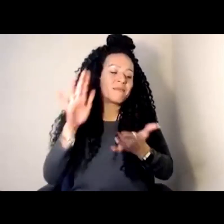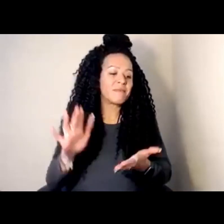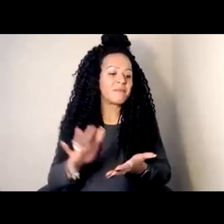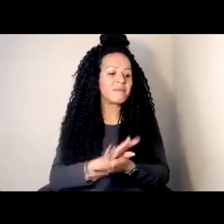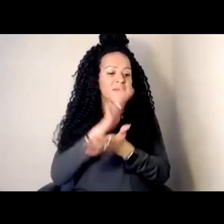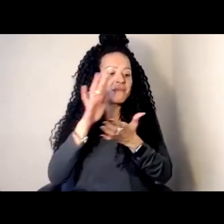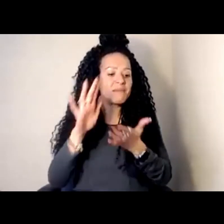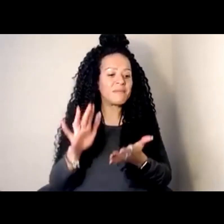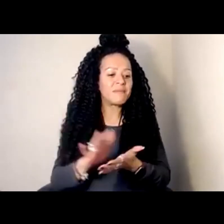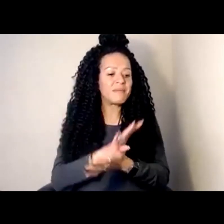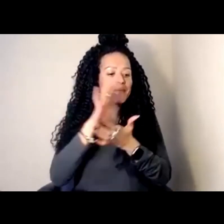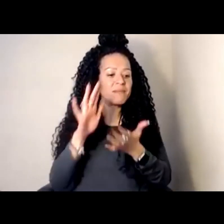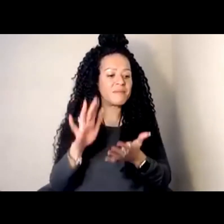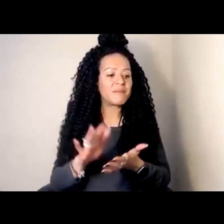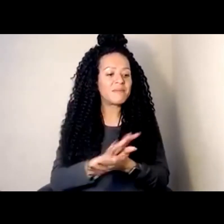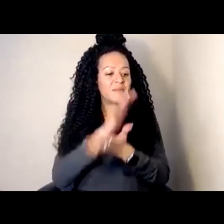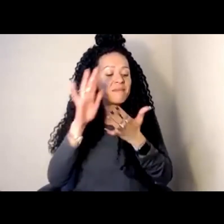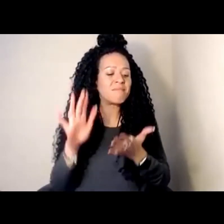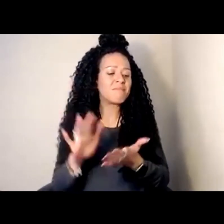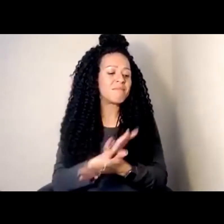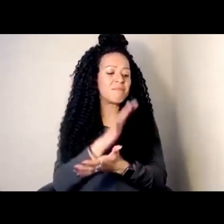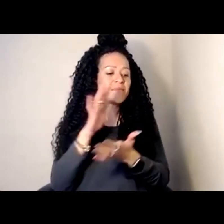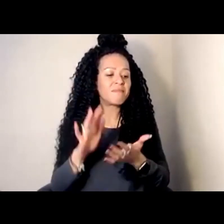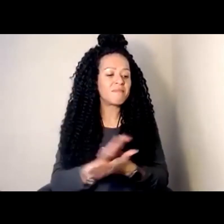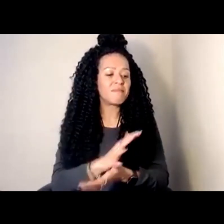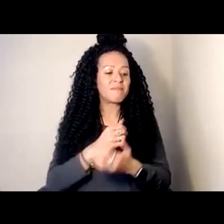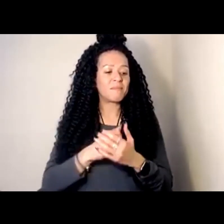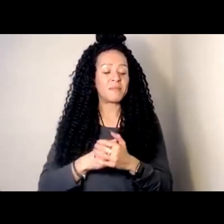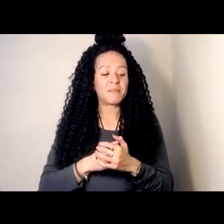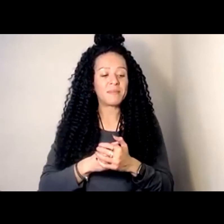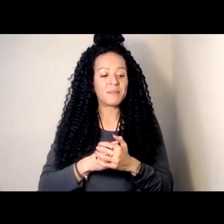joy as a beggar's praise.